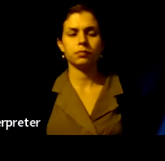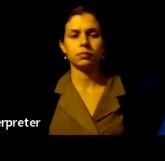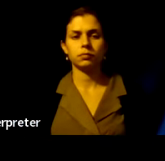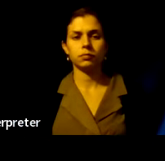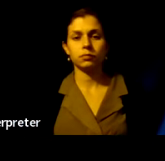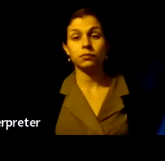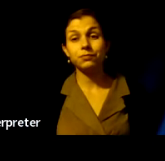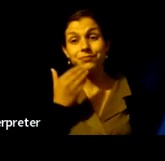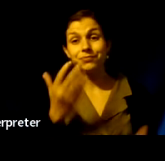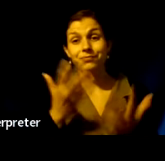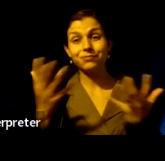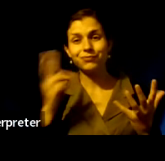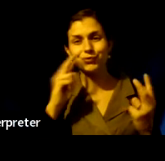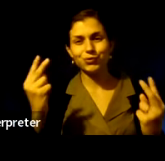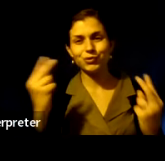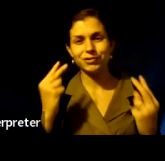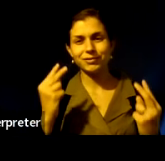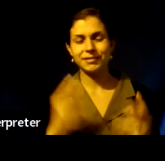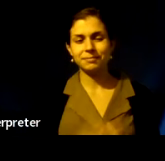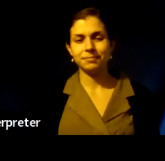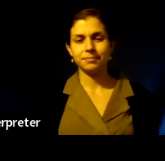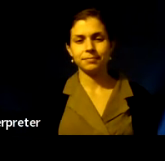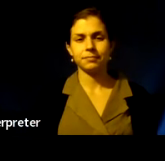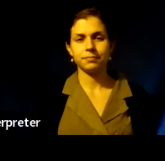Thank you so much for watching this.